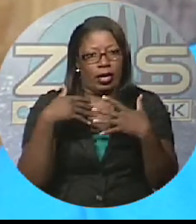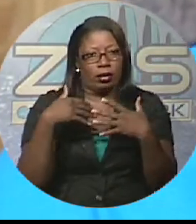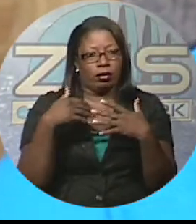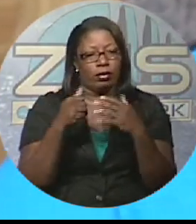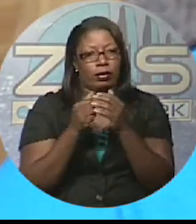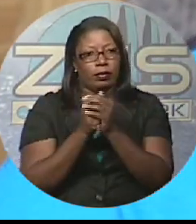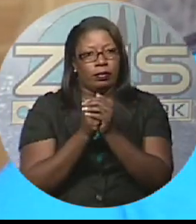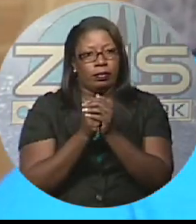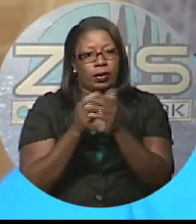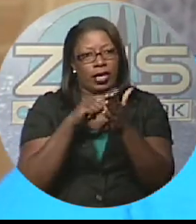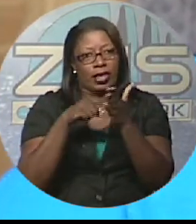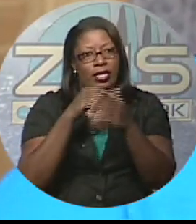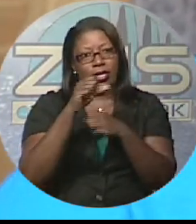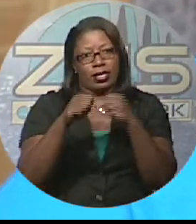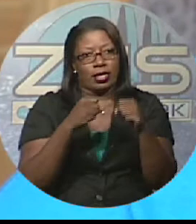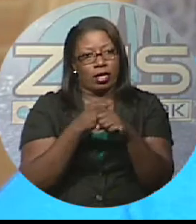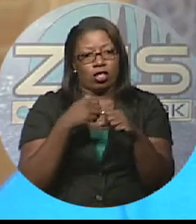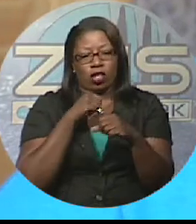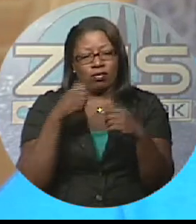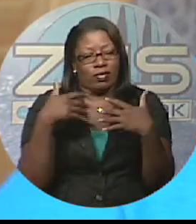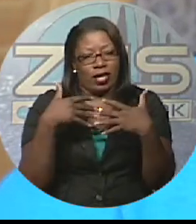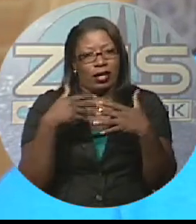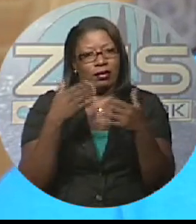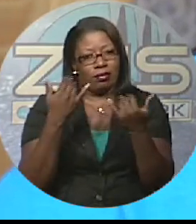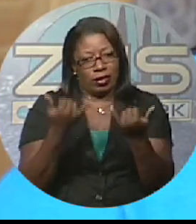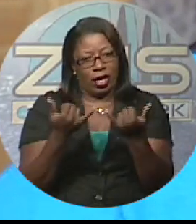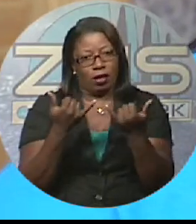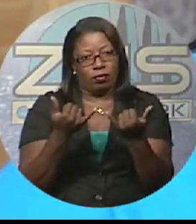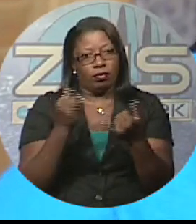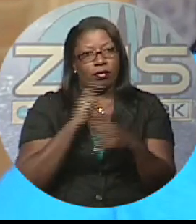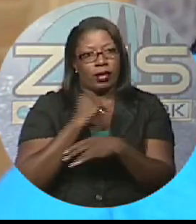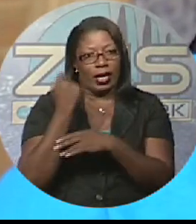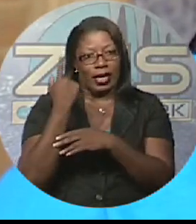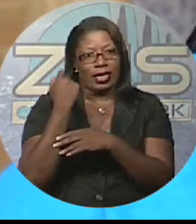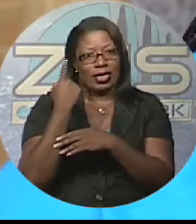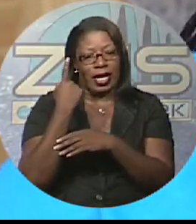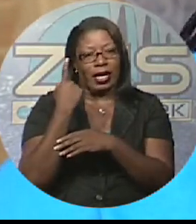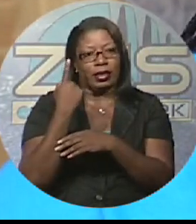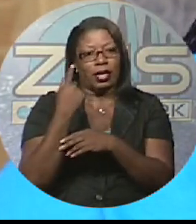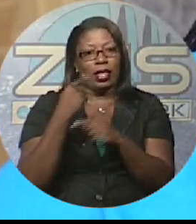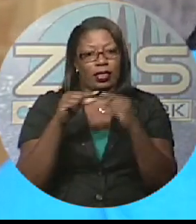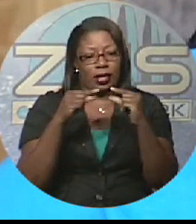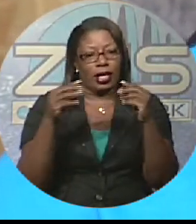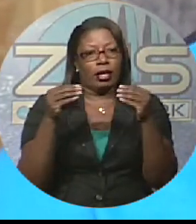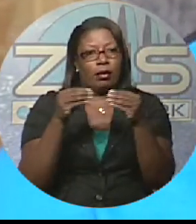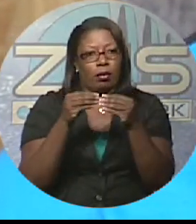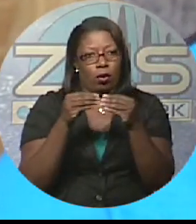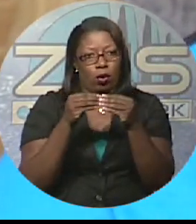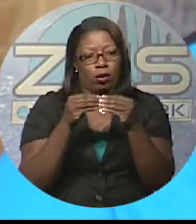for the games. This year I wasn't as nervous because now I understand the game more.